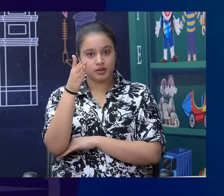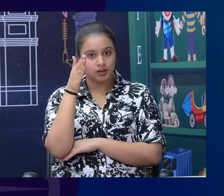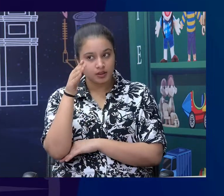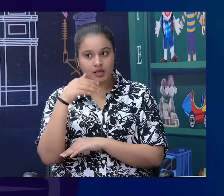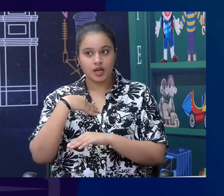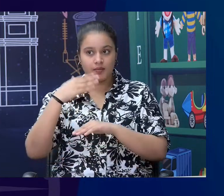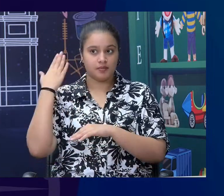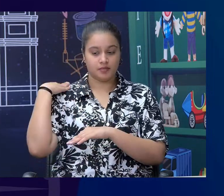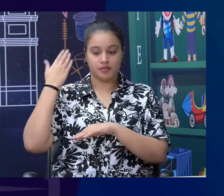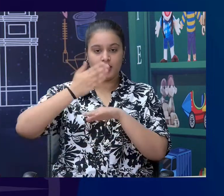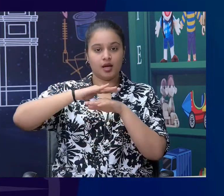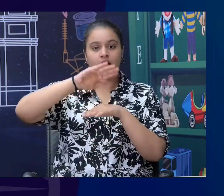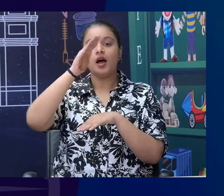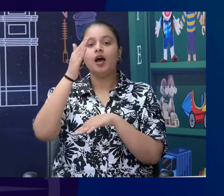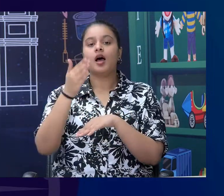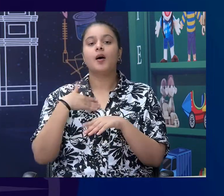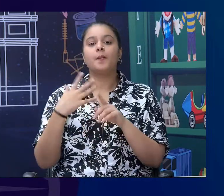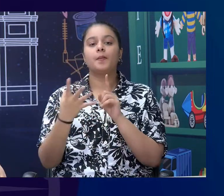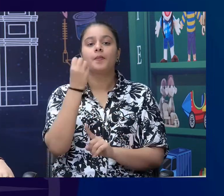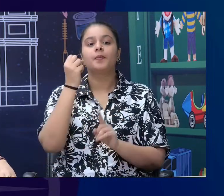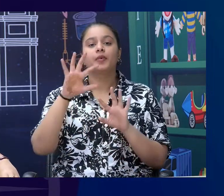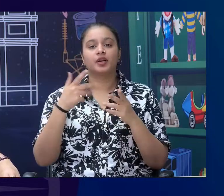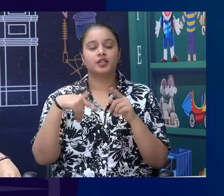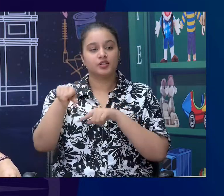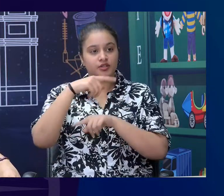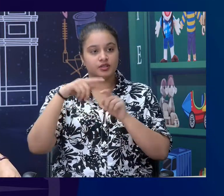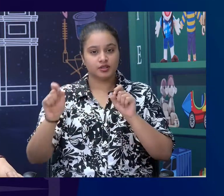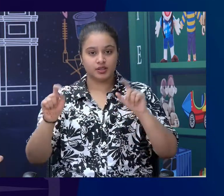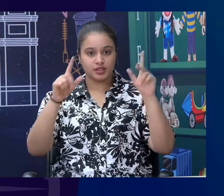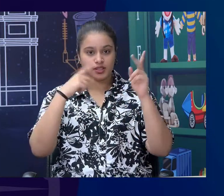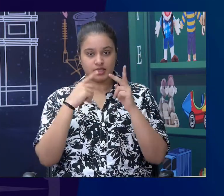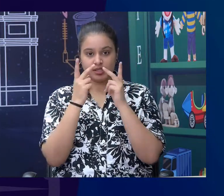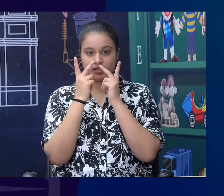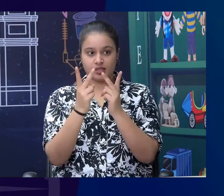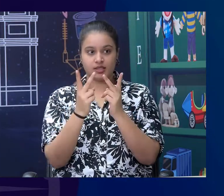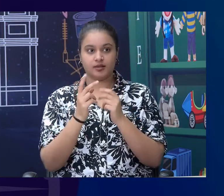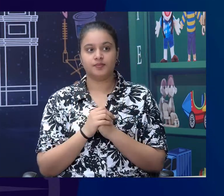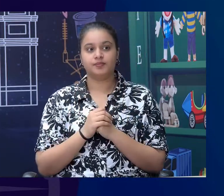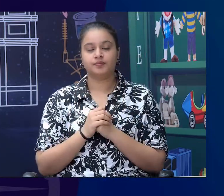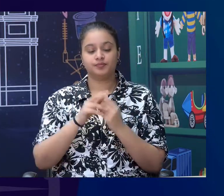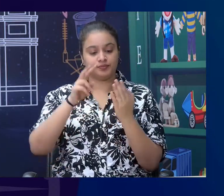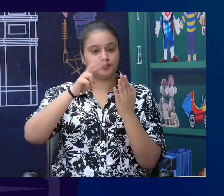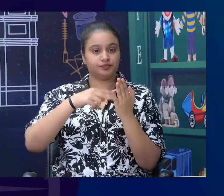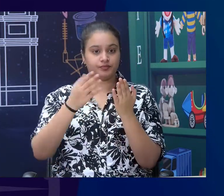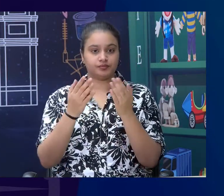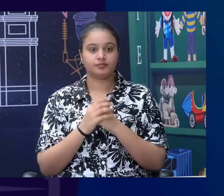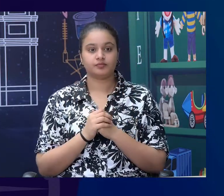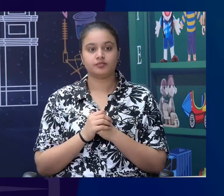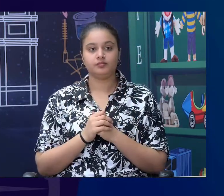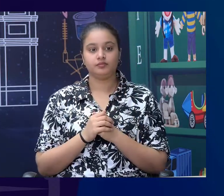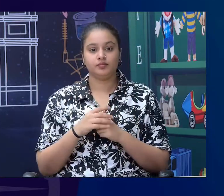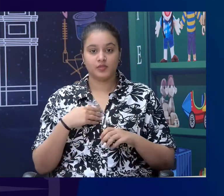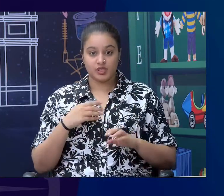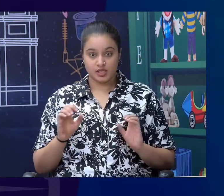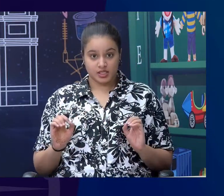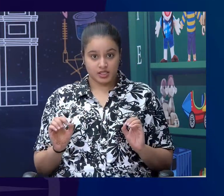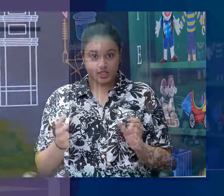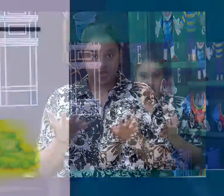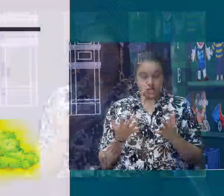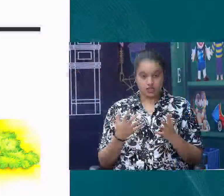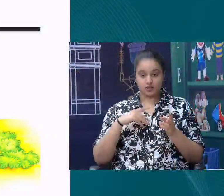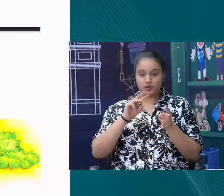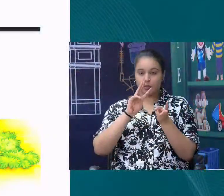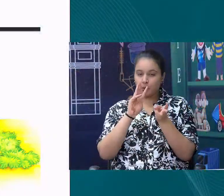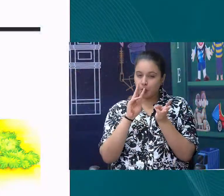us listen and read the story, children. Please look at your screen as you listen to me reading it out. In the beginning, when the world